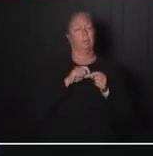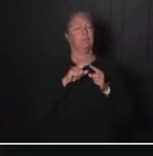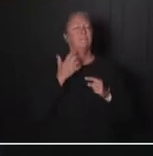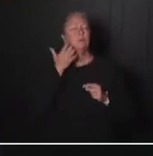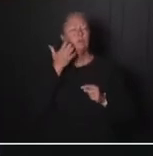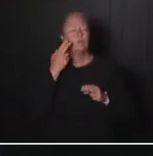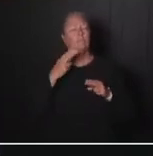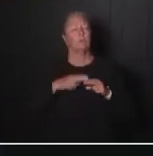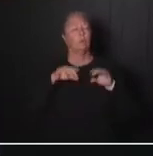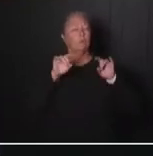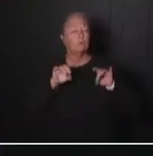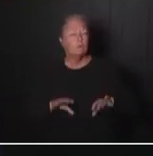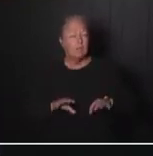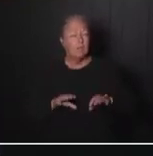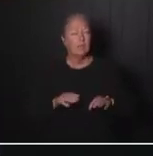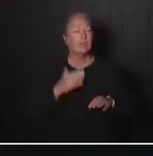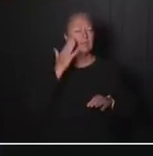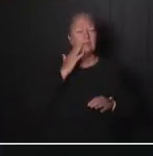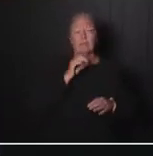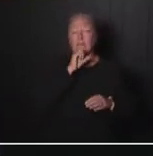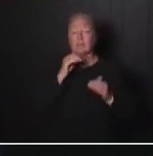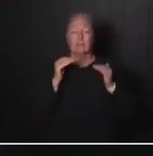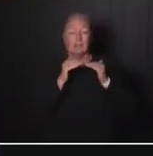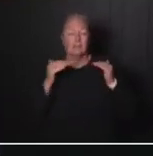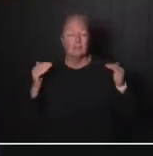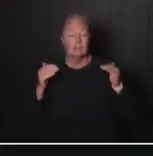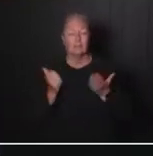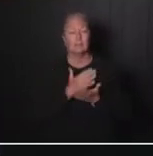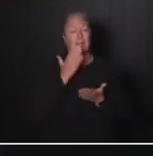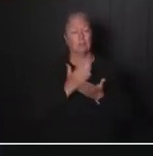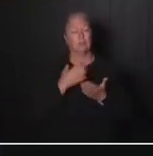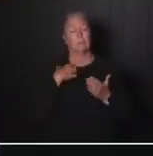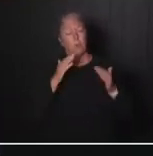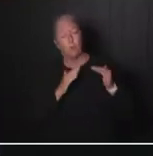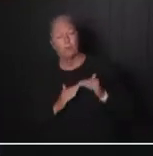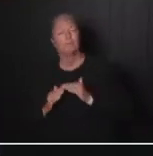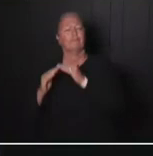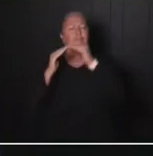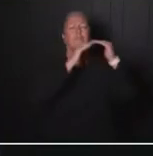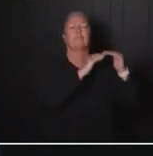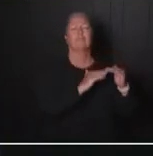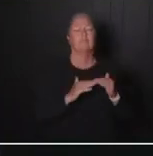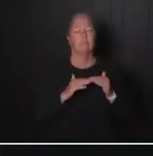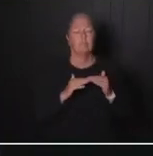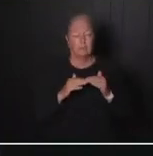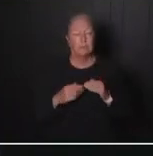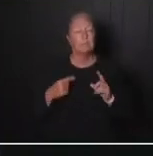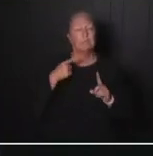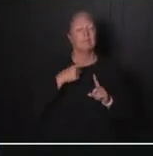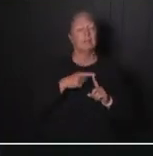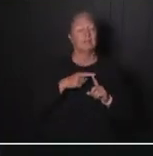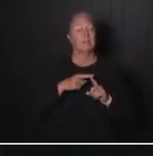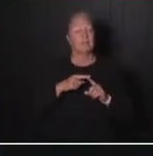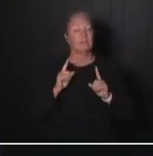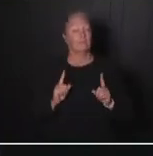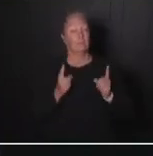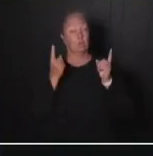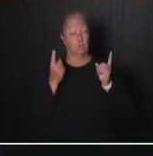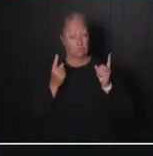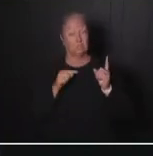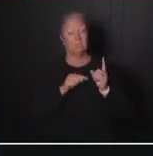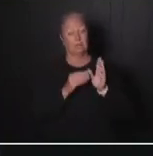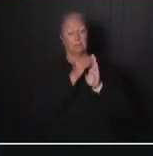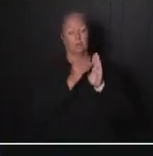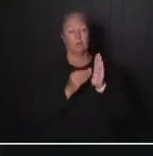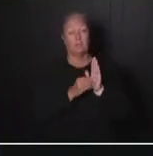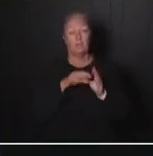gender equity, about making our society more equitable generally. We've also had our first ever policy voting